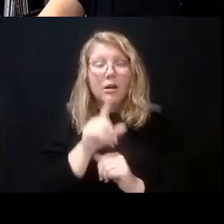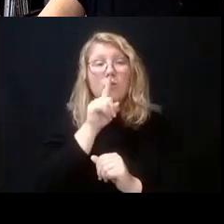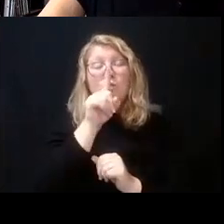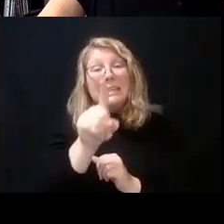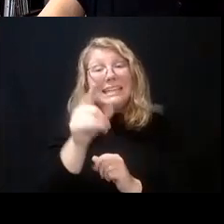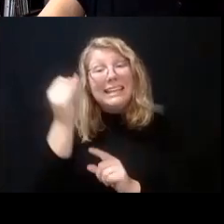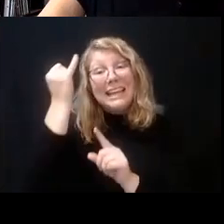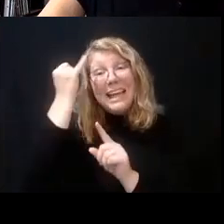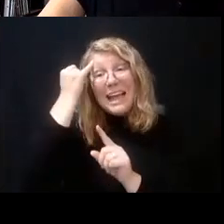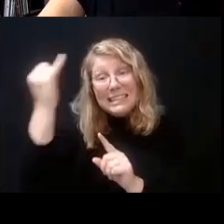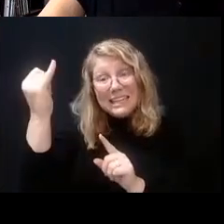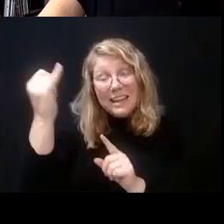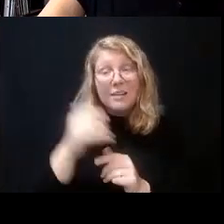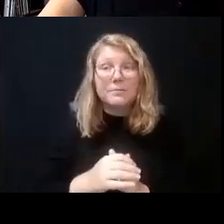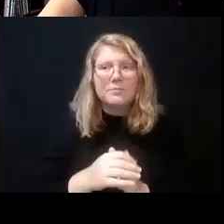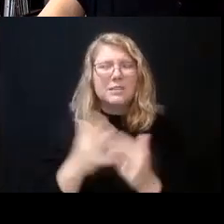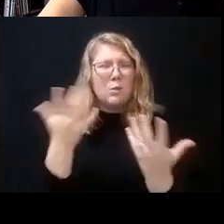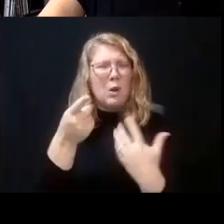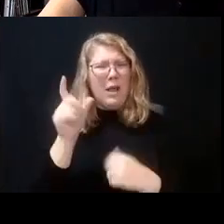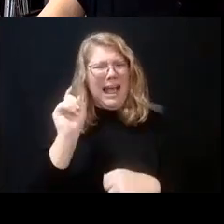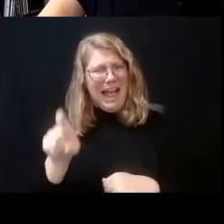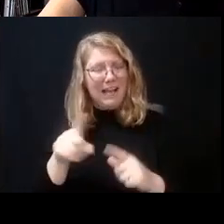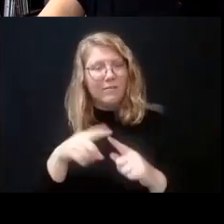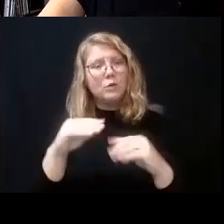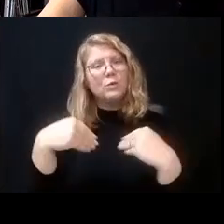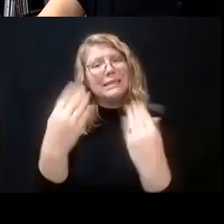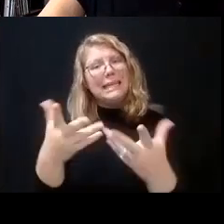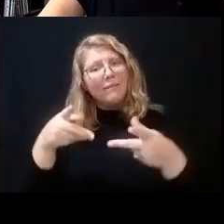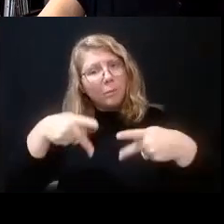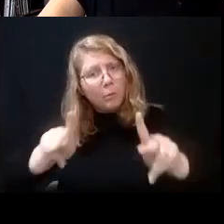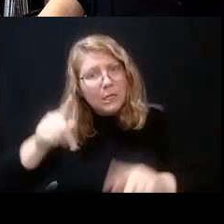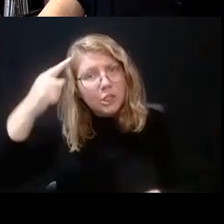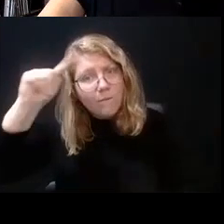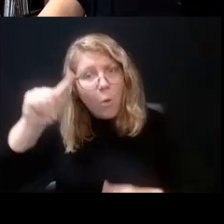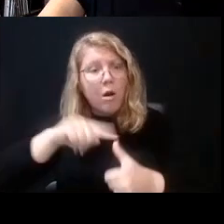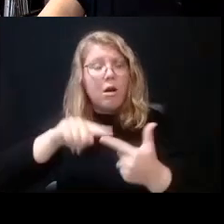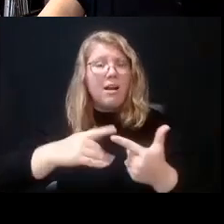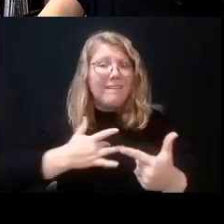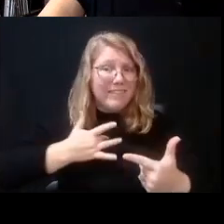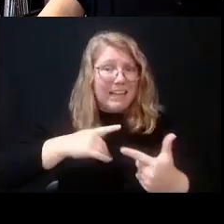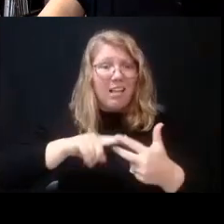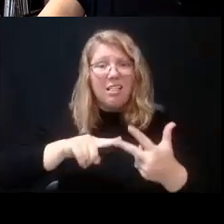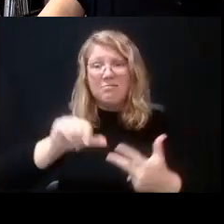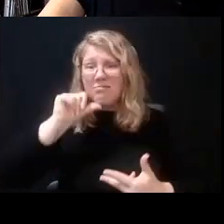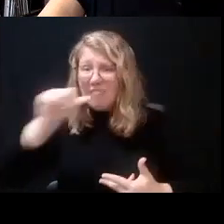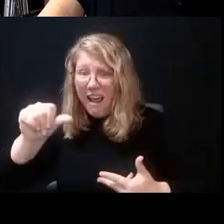just, what do you need to give yourself permission to do, feel, or not to do to show